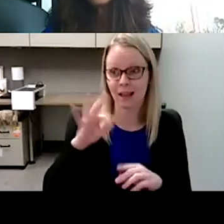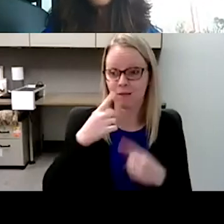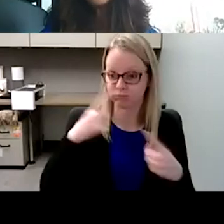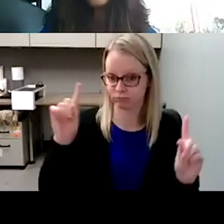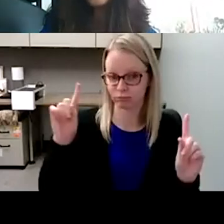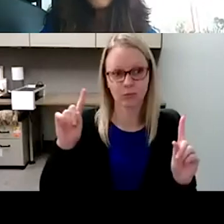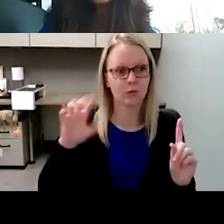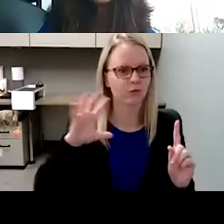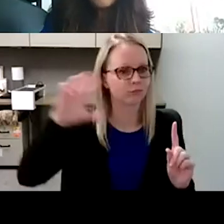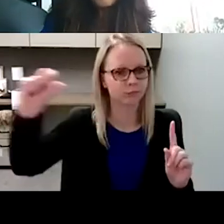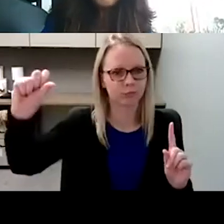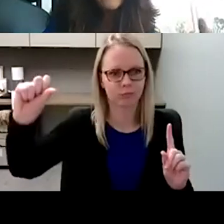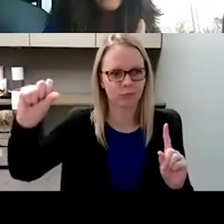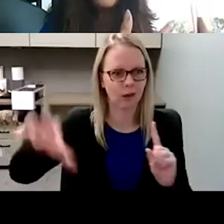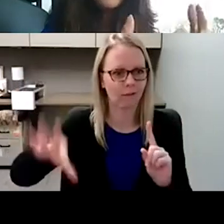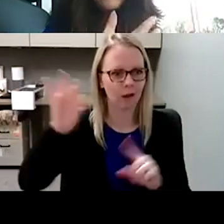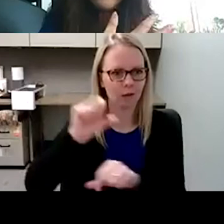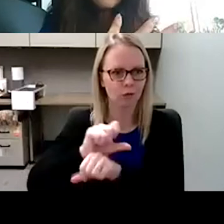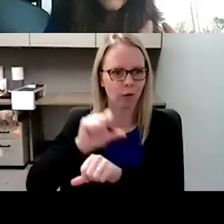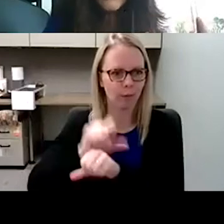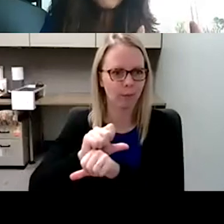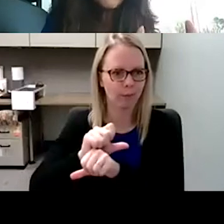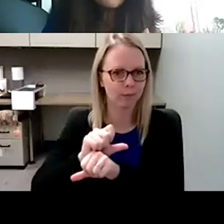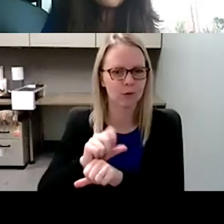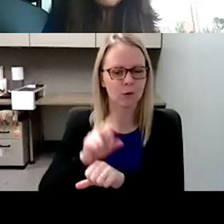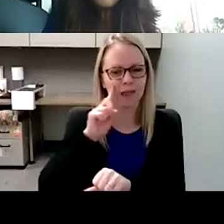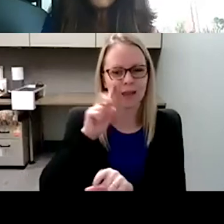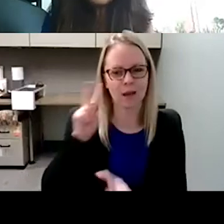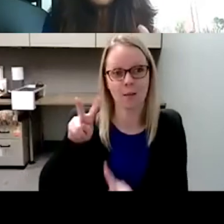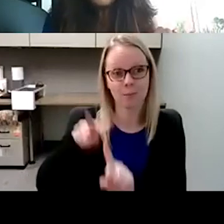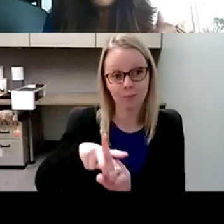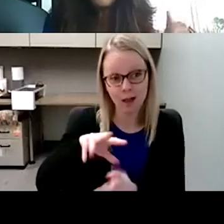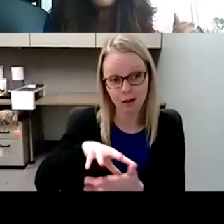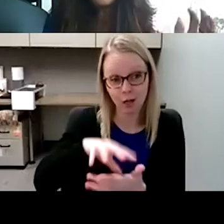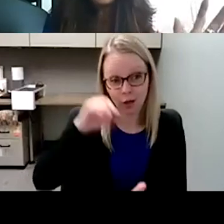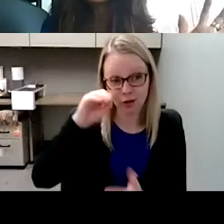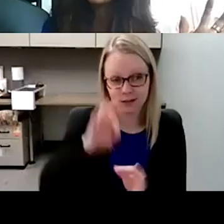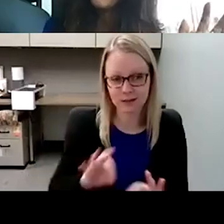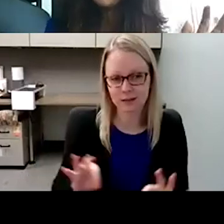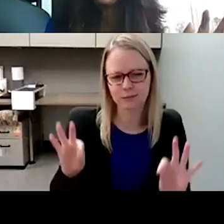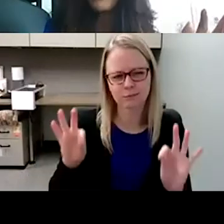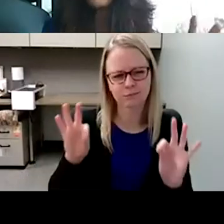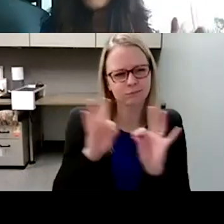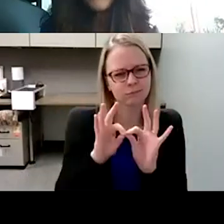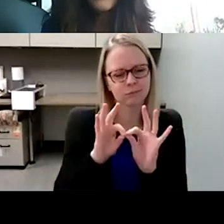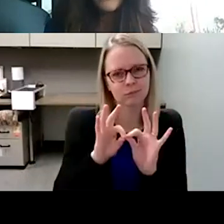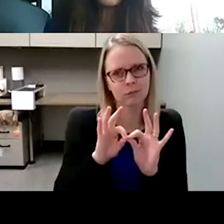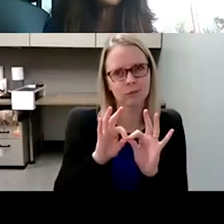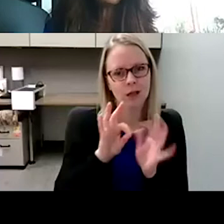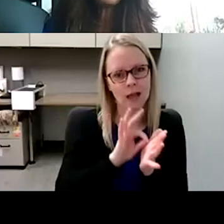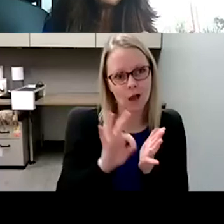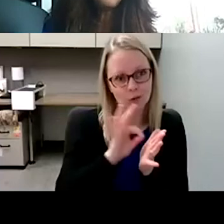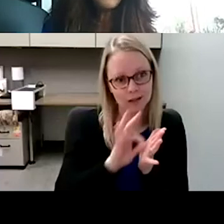you learned in college. So I think that applied learning is important. And I think both accounting and finance have